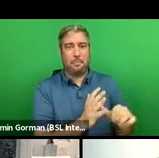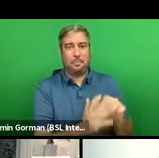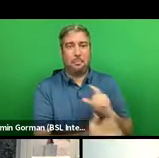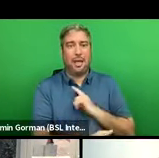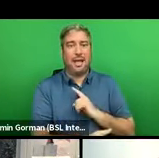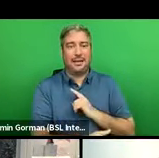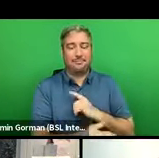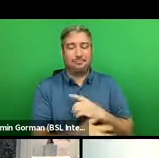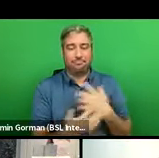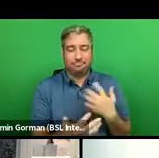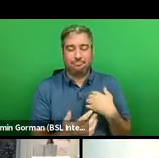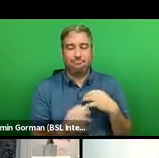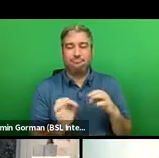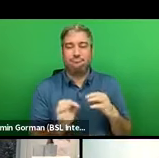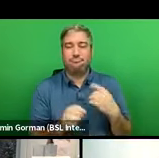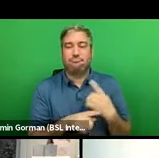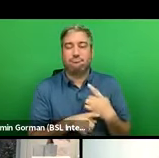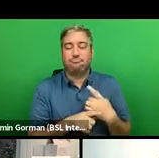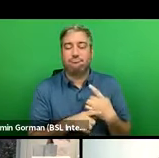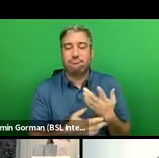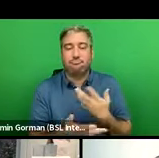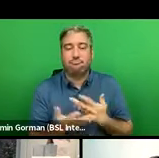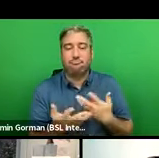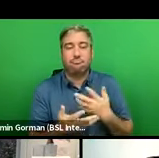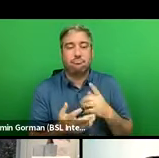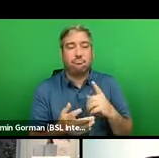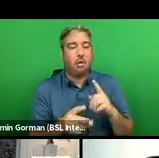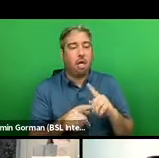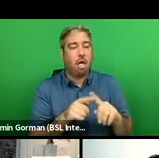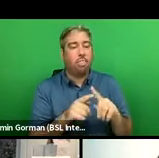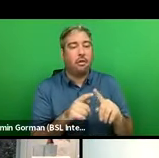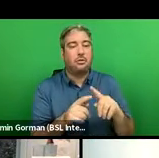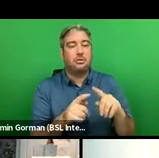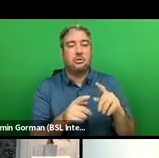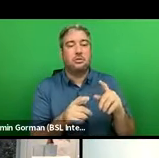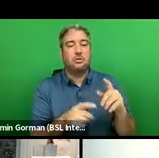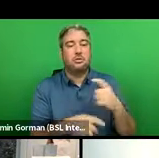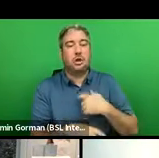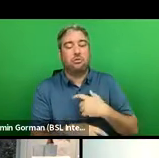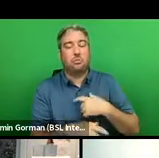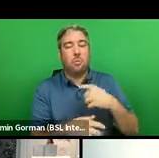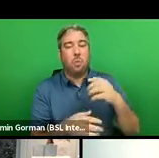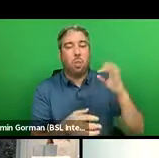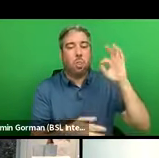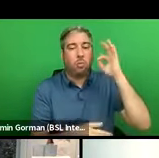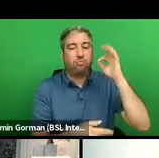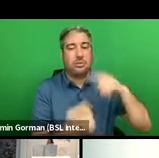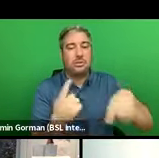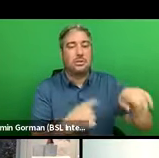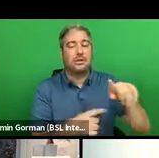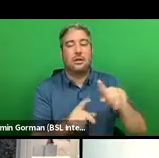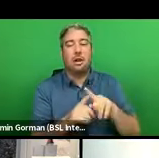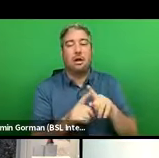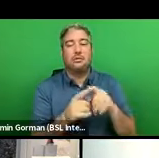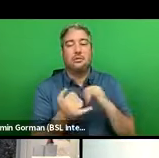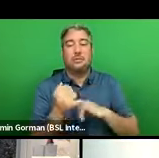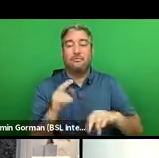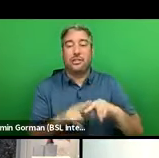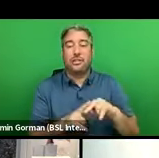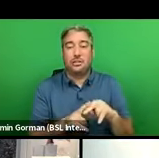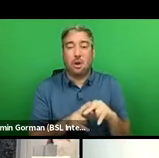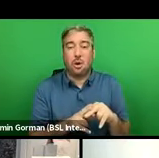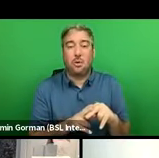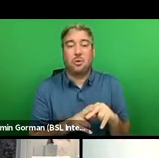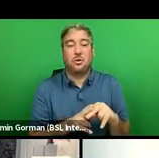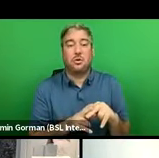characters of these cities? I mean, San Francisco, and what monopolies have been doing to San Francisco. I mean, is probably